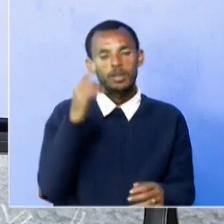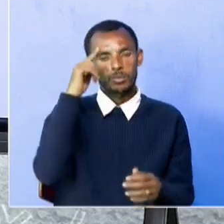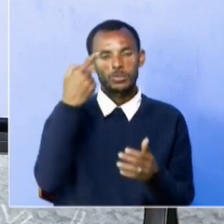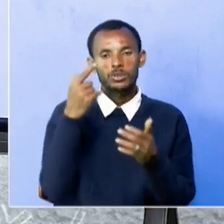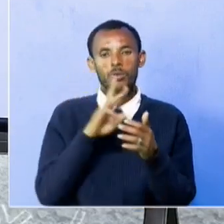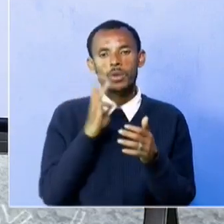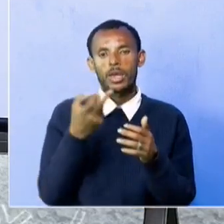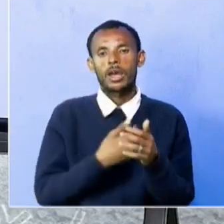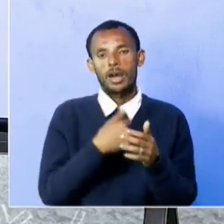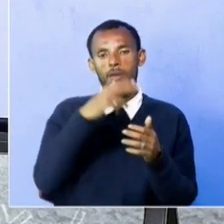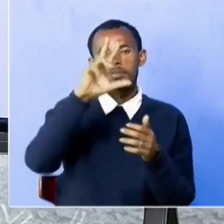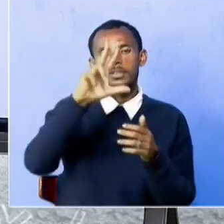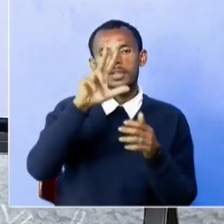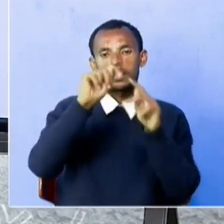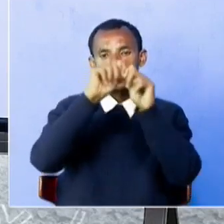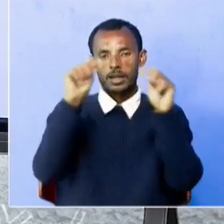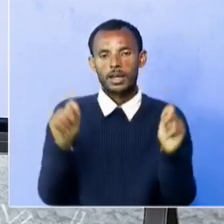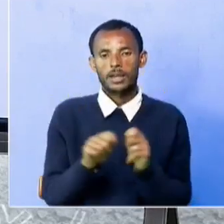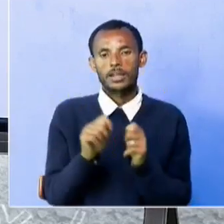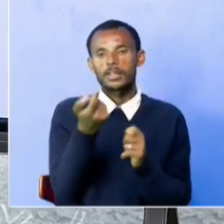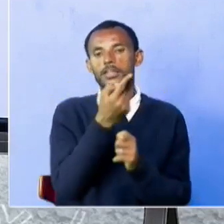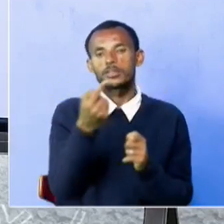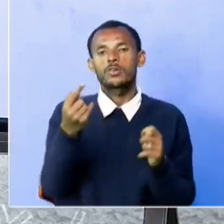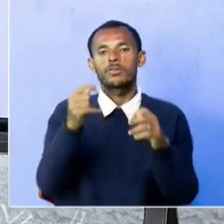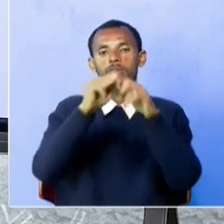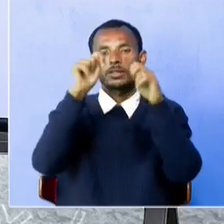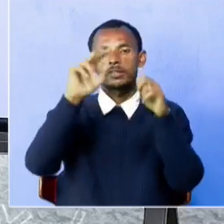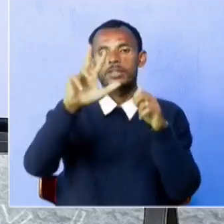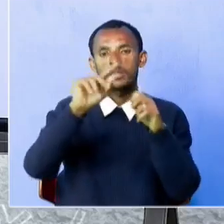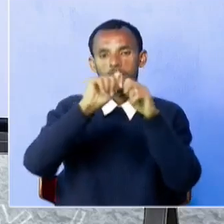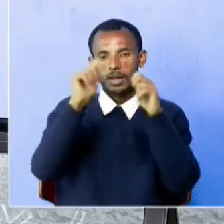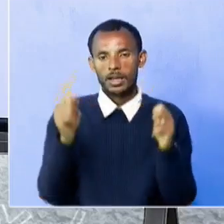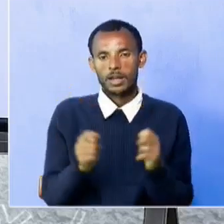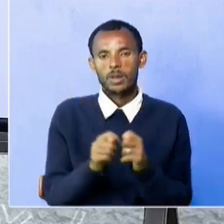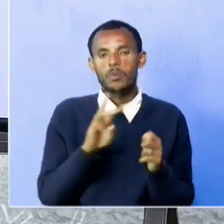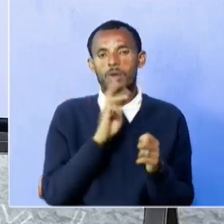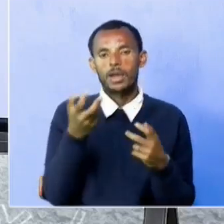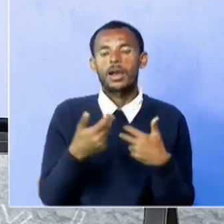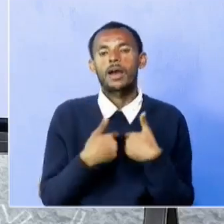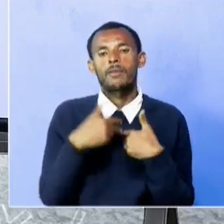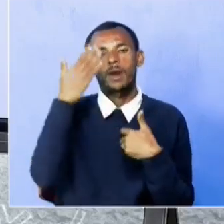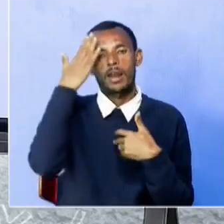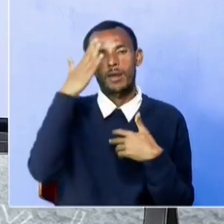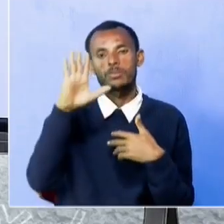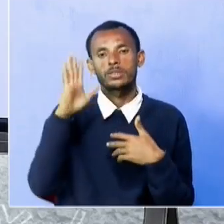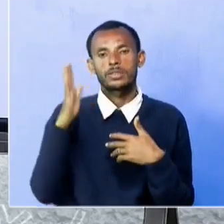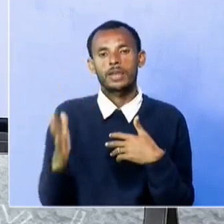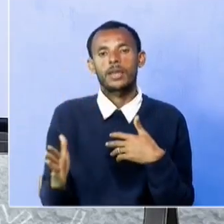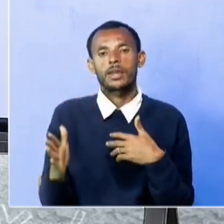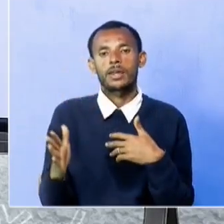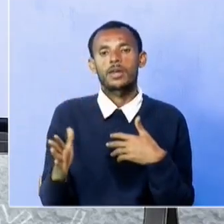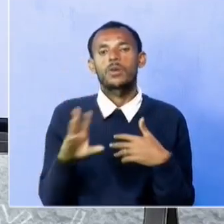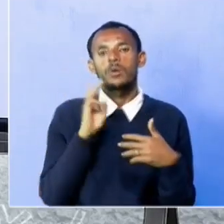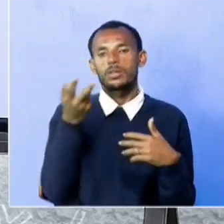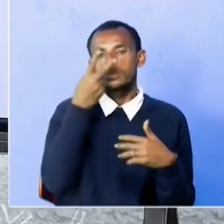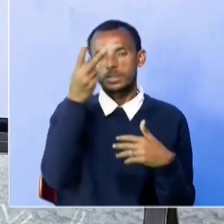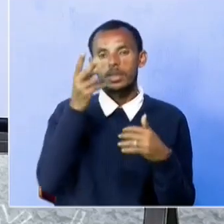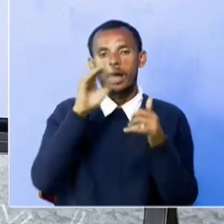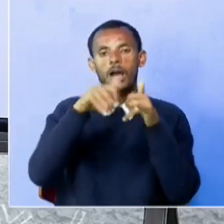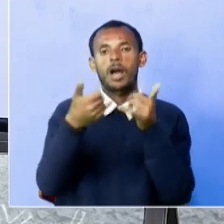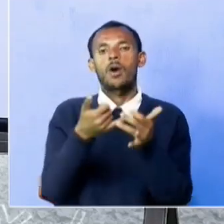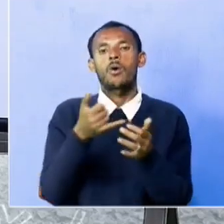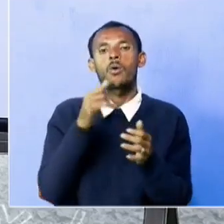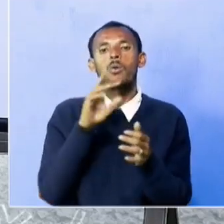have these three triangles. In each of these three triangles, we have a certain unknown sides. So we will see how we